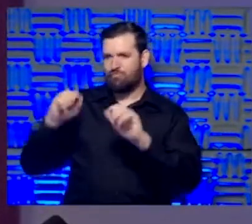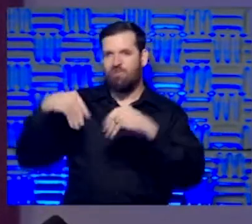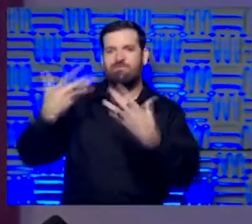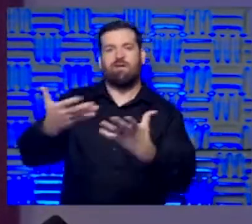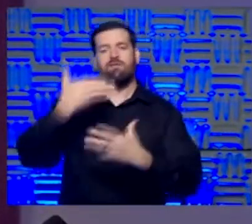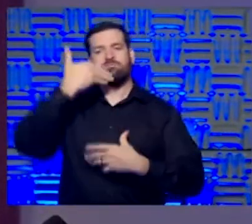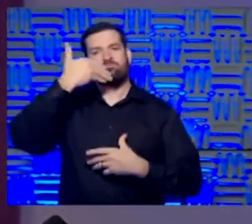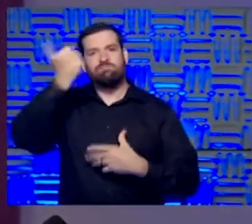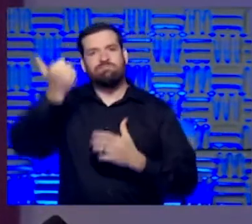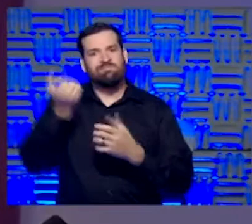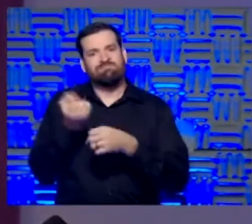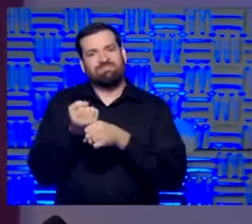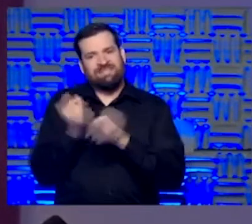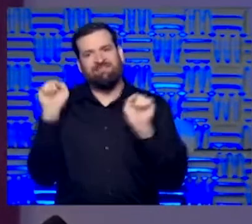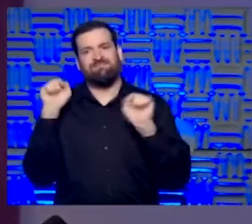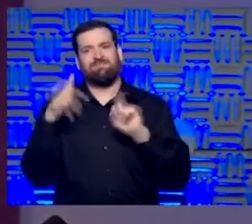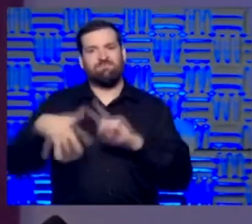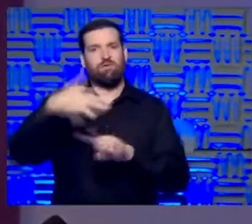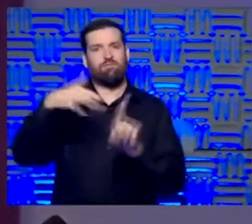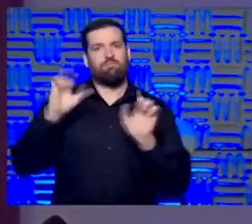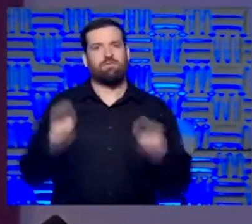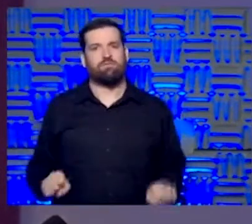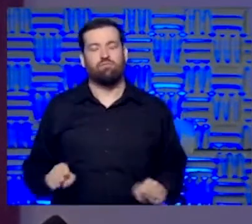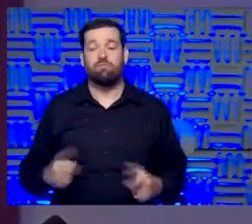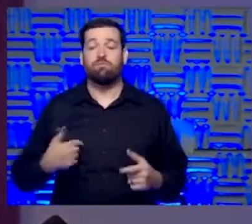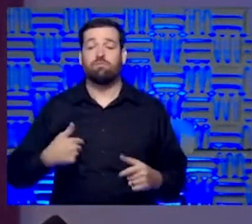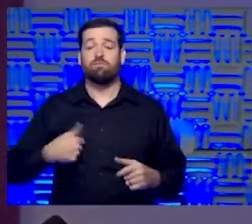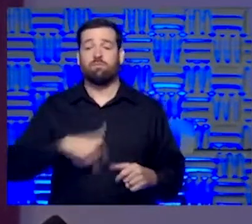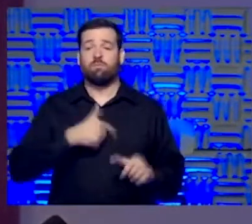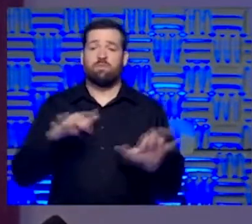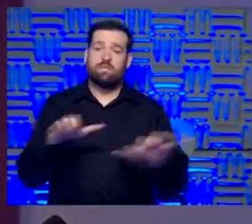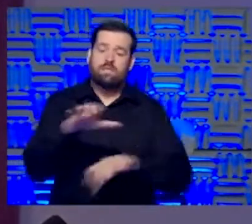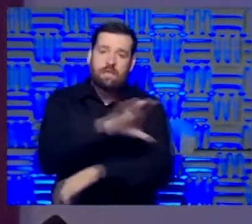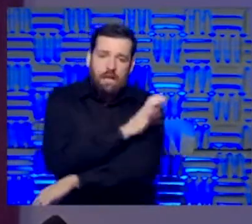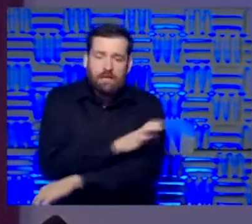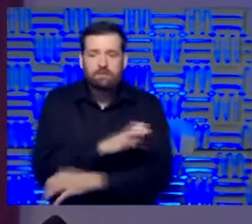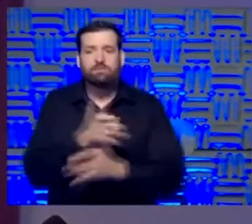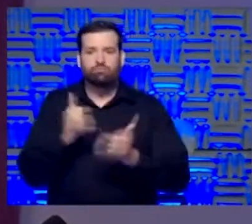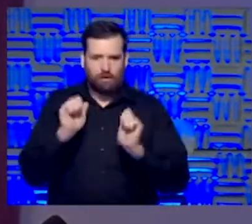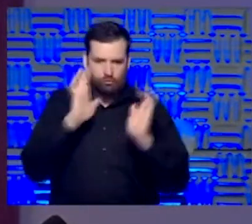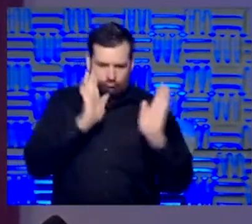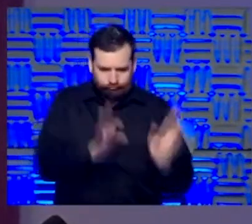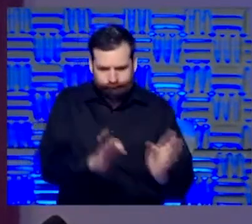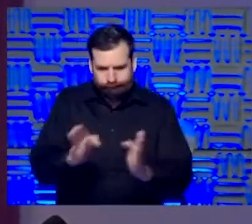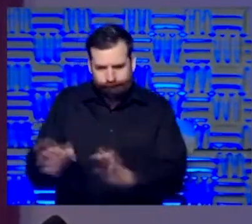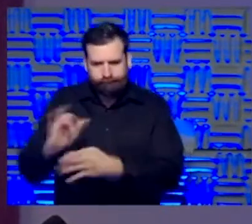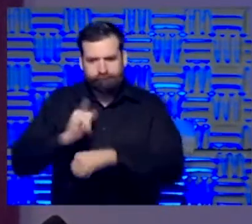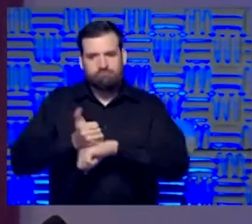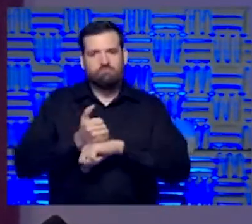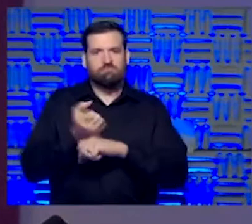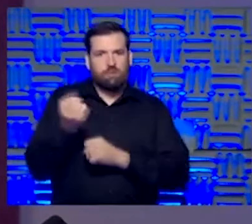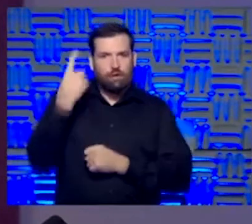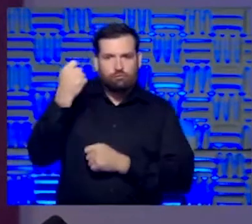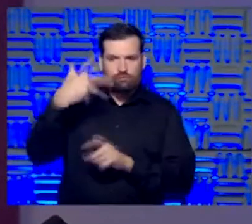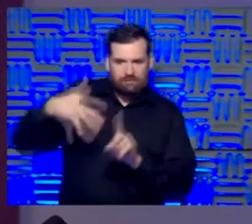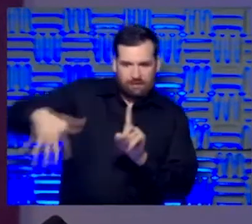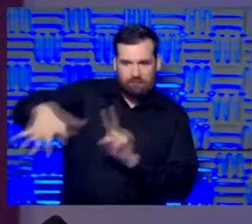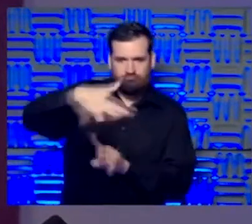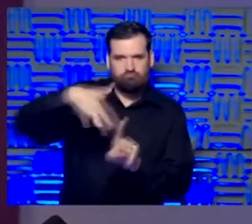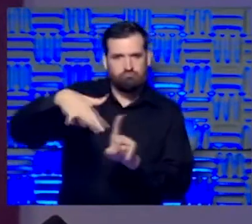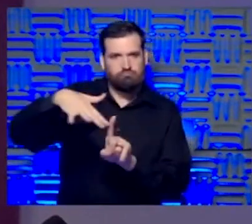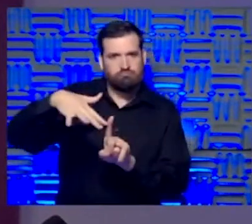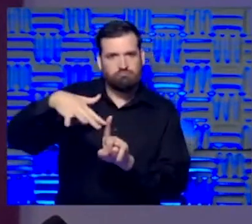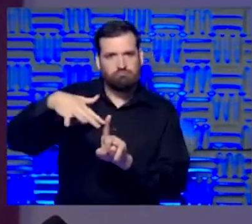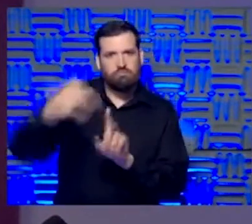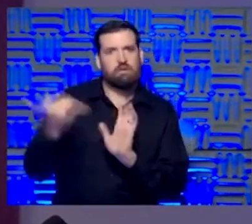safest environment possible. So when we did our clinics and we tried to arrange them, we made sure that we were understanding the geography of them. So again,